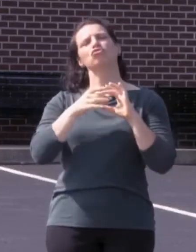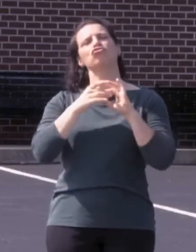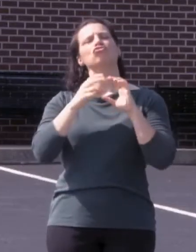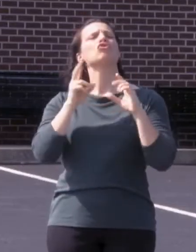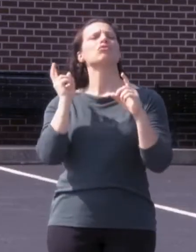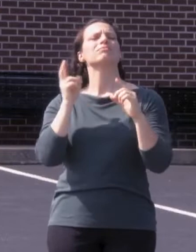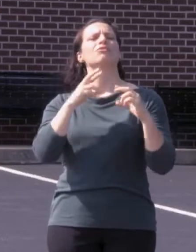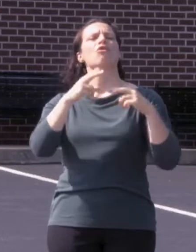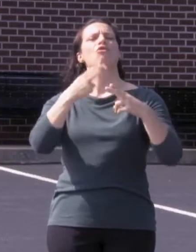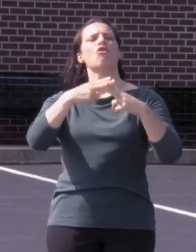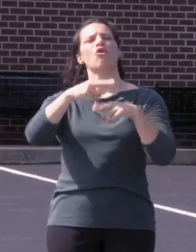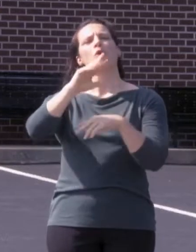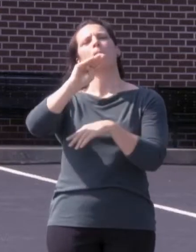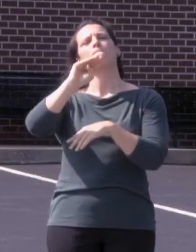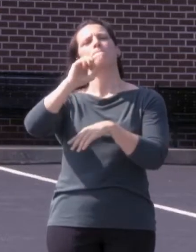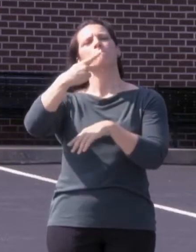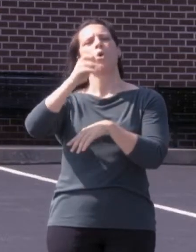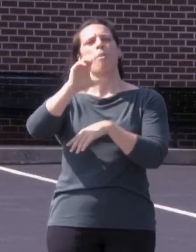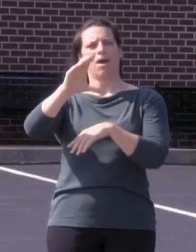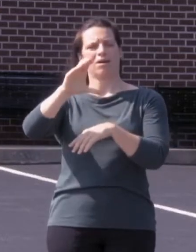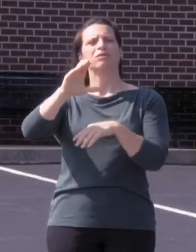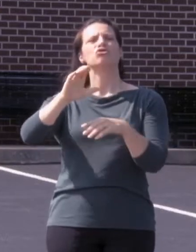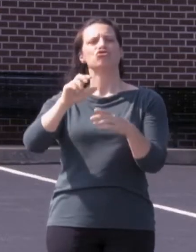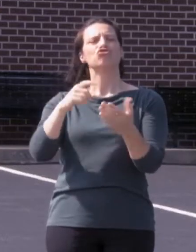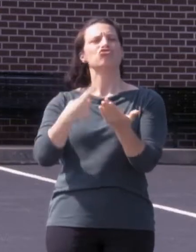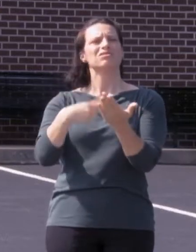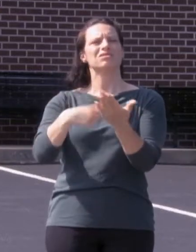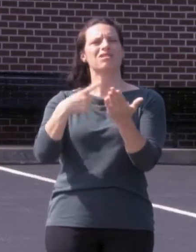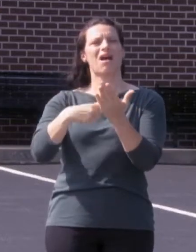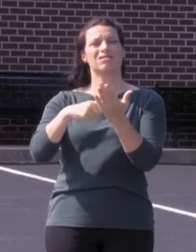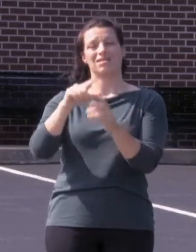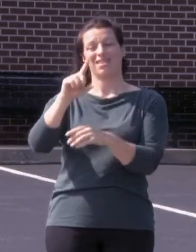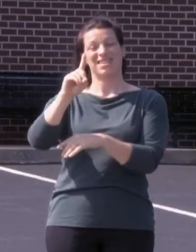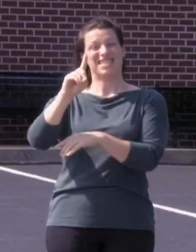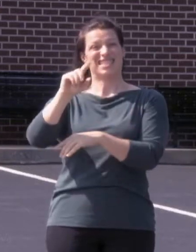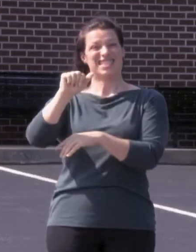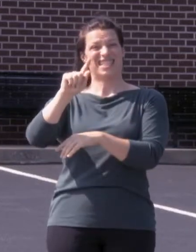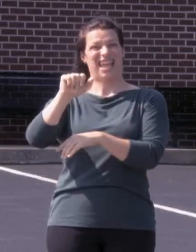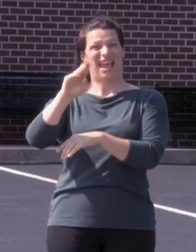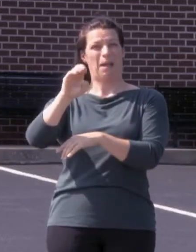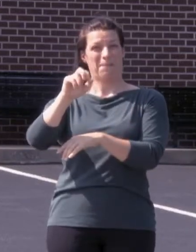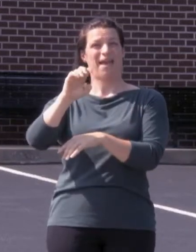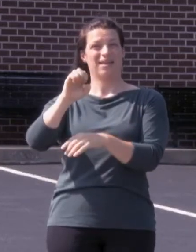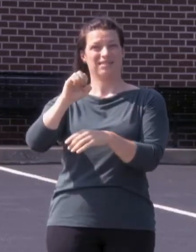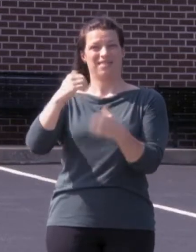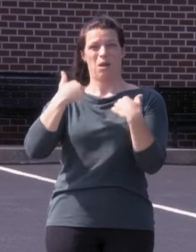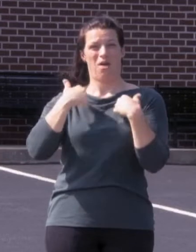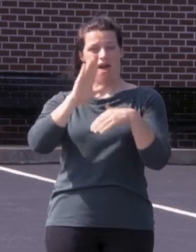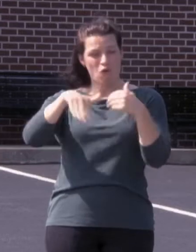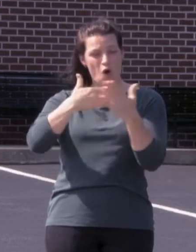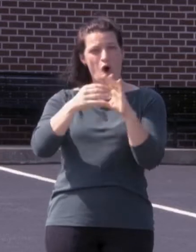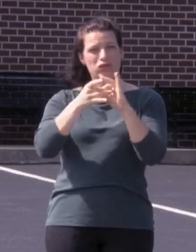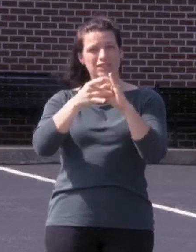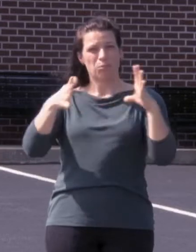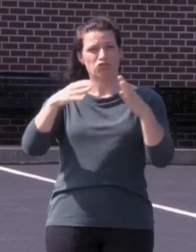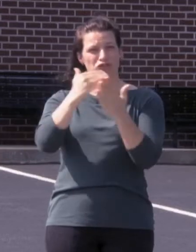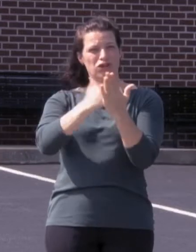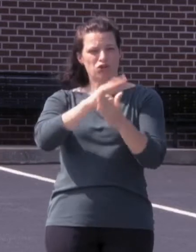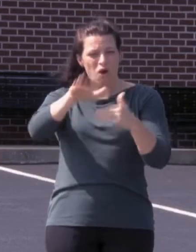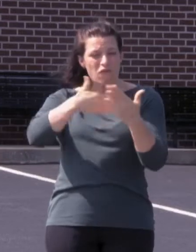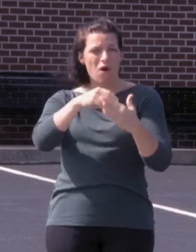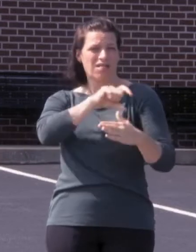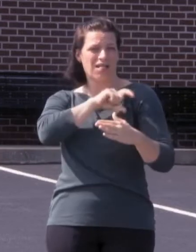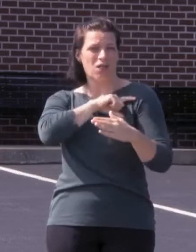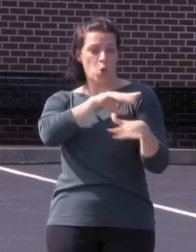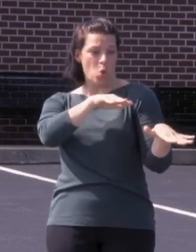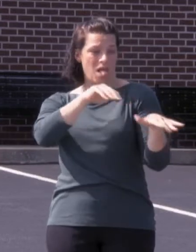MOPEC, to discuss the launch of the new MOPEC database that will hold the separation records of all Pennsylvania law enforcement officers